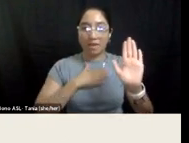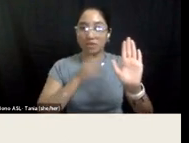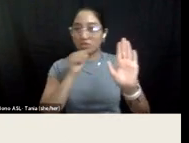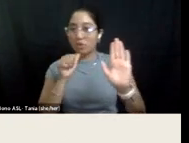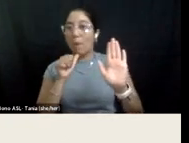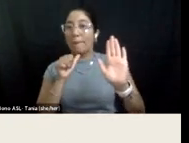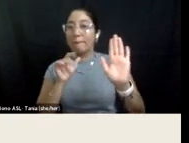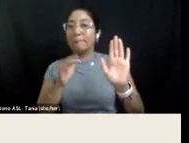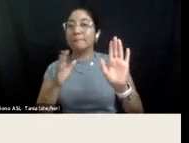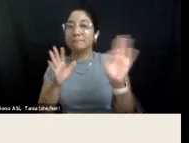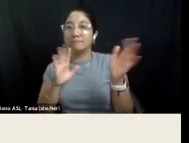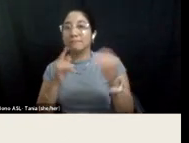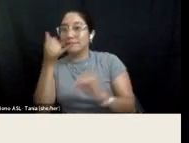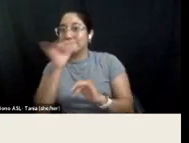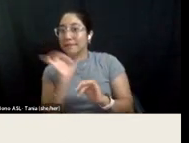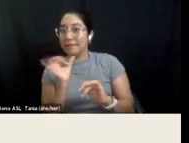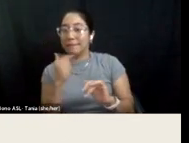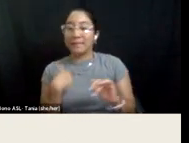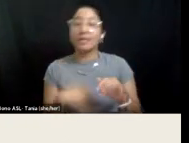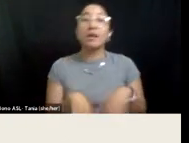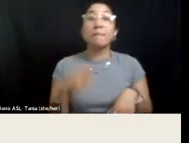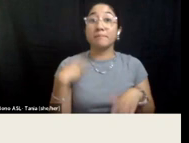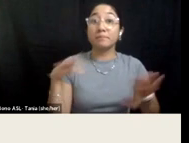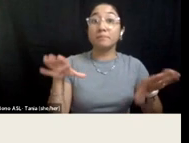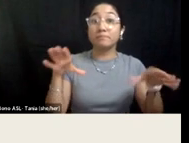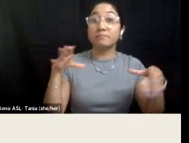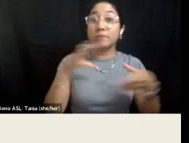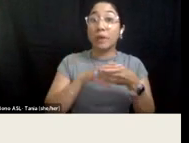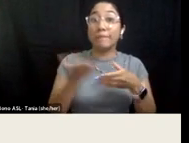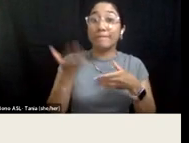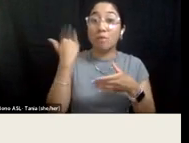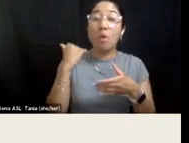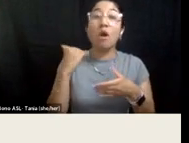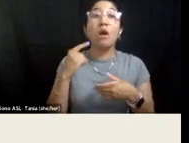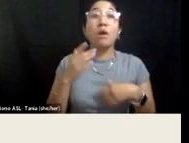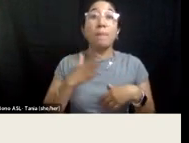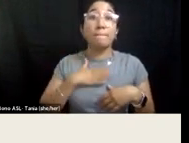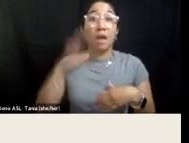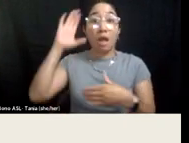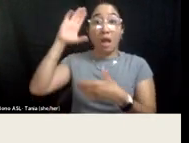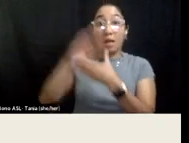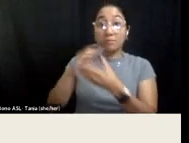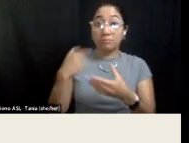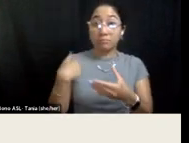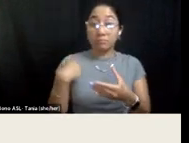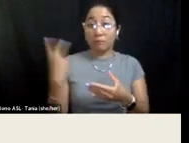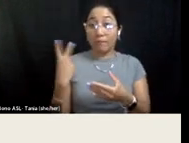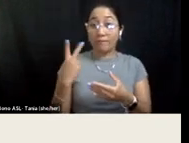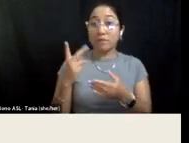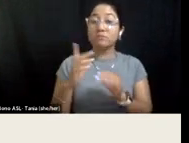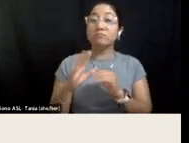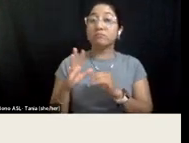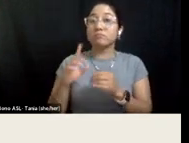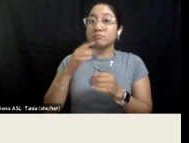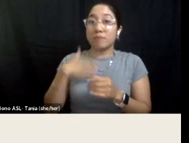friend, was like, hey, do you want to go to Disney World for your 30th? And I was like, husband and I we would always spend my birthday together,